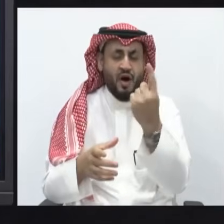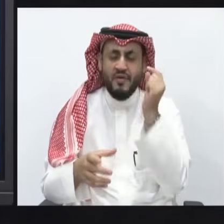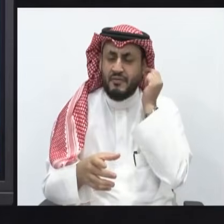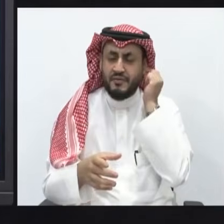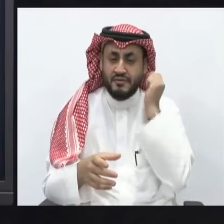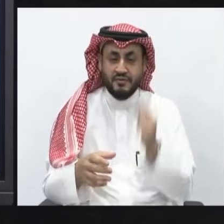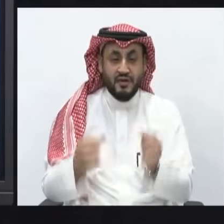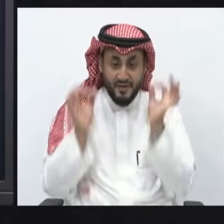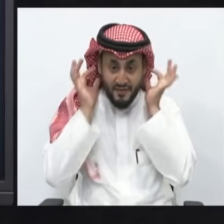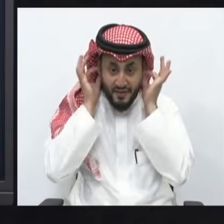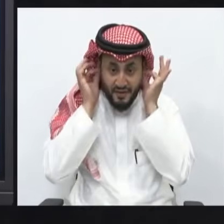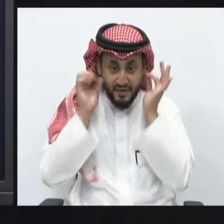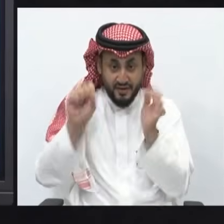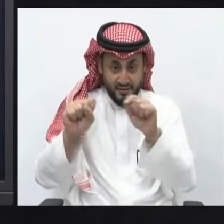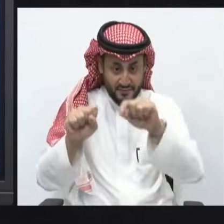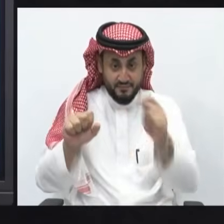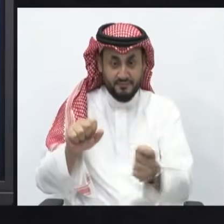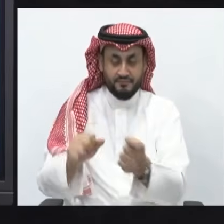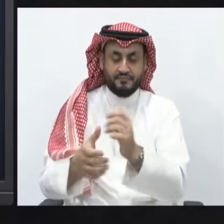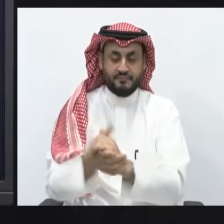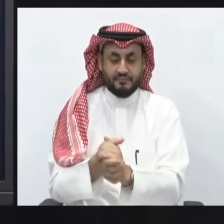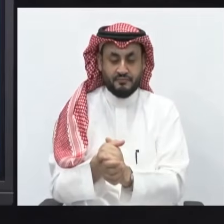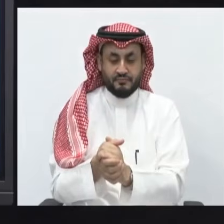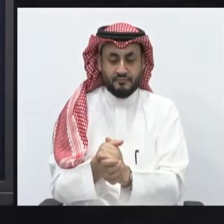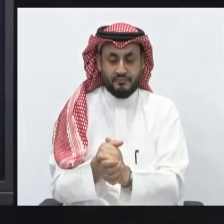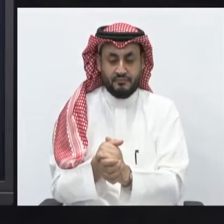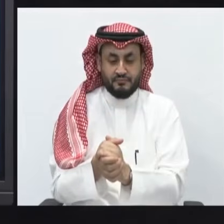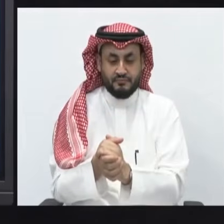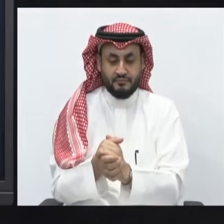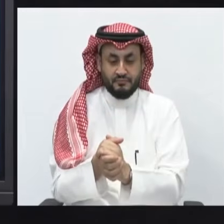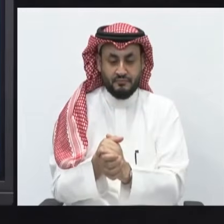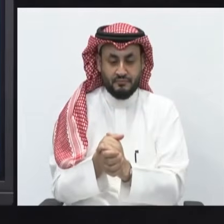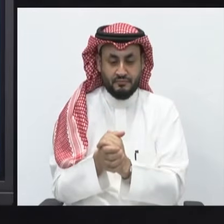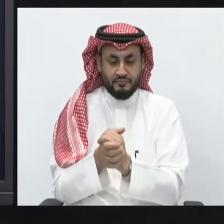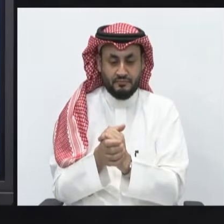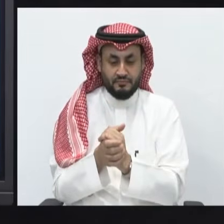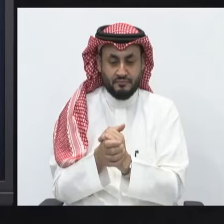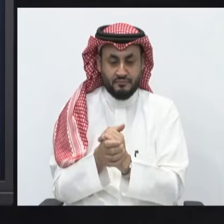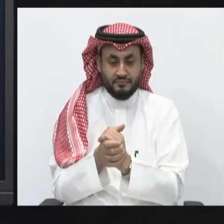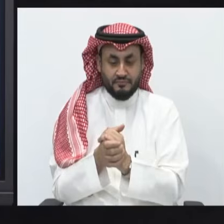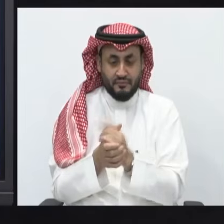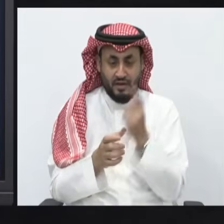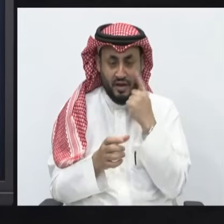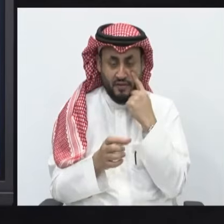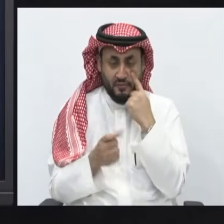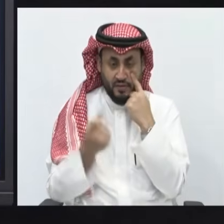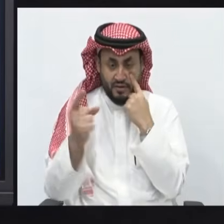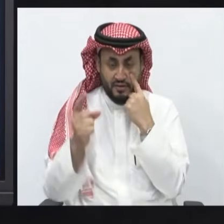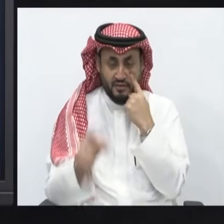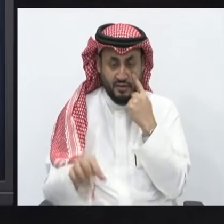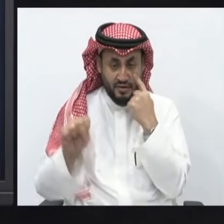Ear. Ears. Ear. Ear. Ears. Eye.